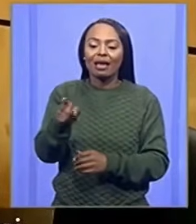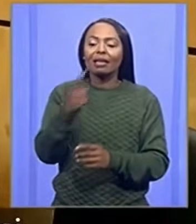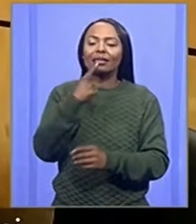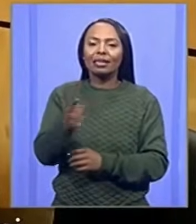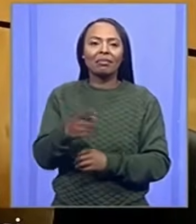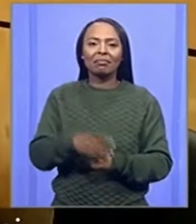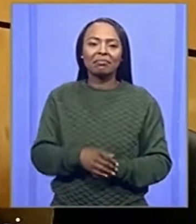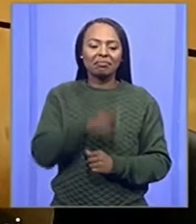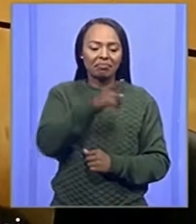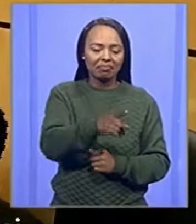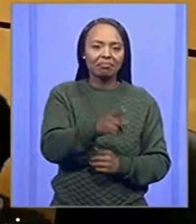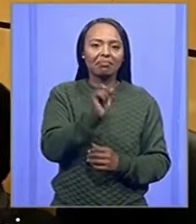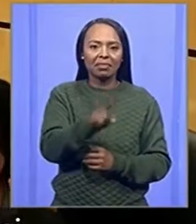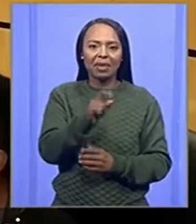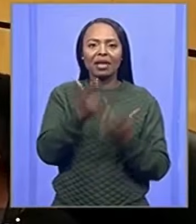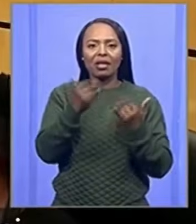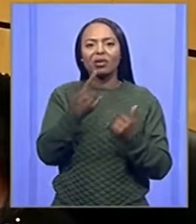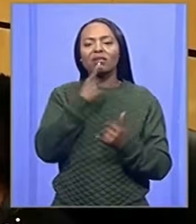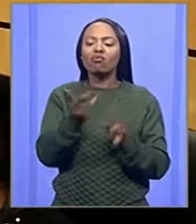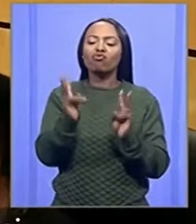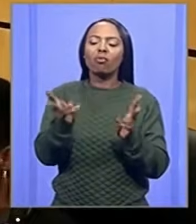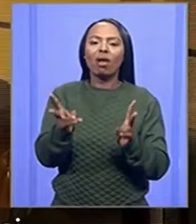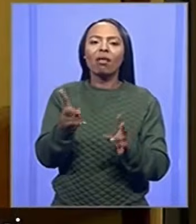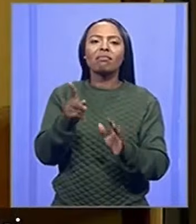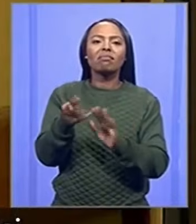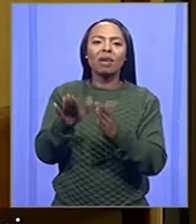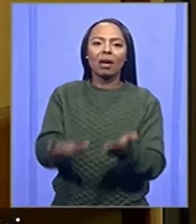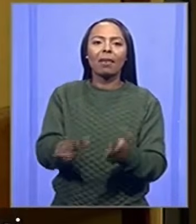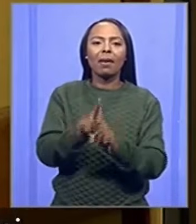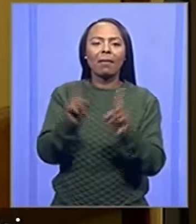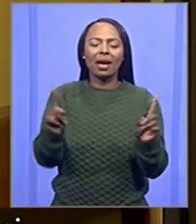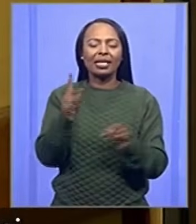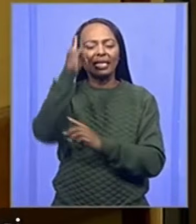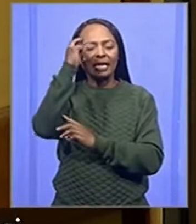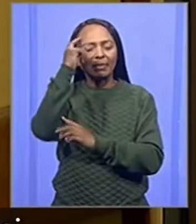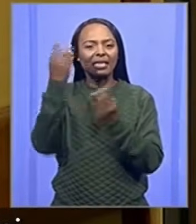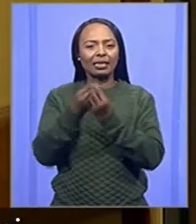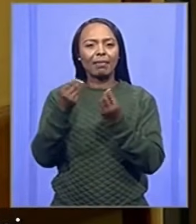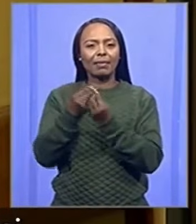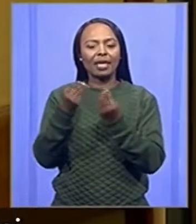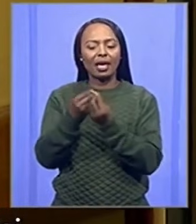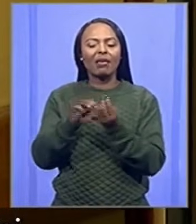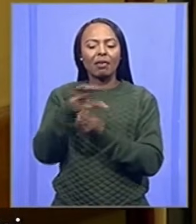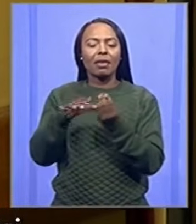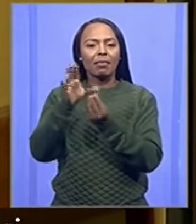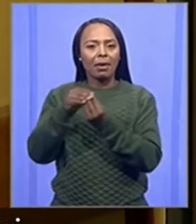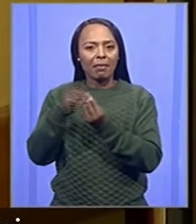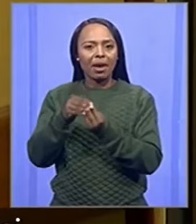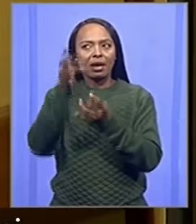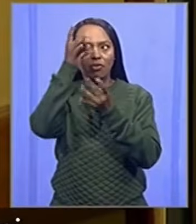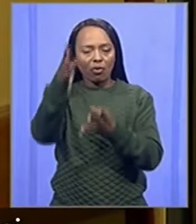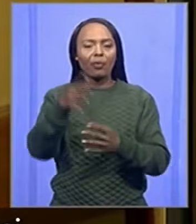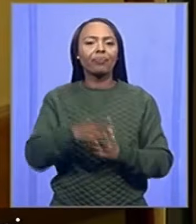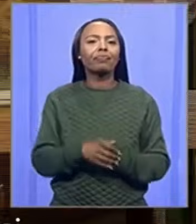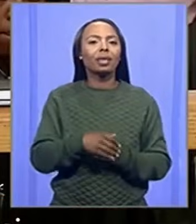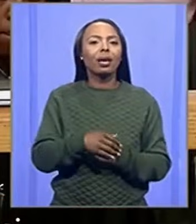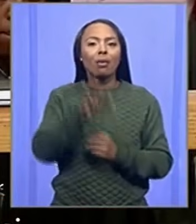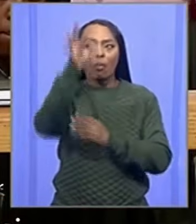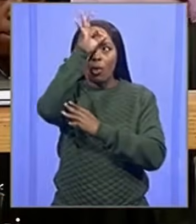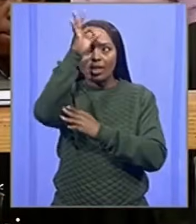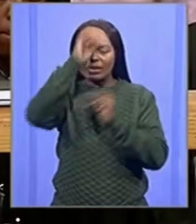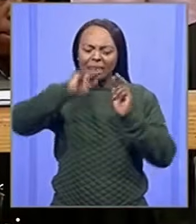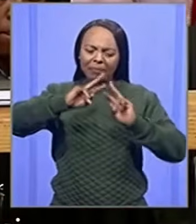e le la tlholego mme mongwe wa losika o ne a belaela mme a begela sepodisi. Go latela dipatiso tse di tseneletseng sepodisi